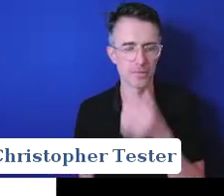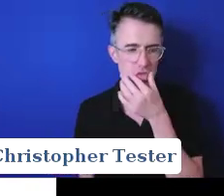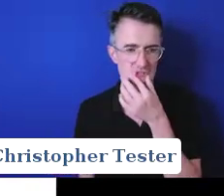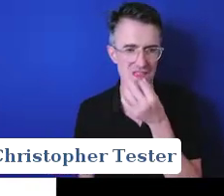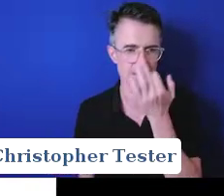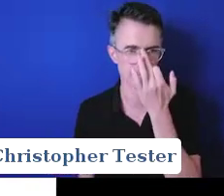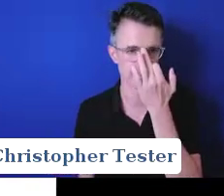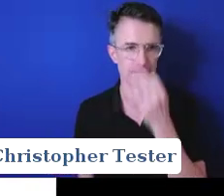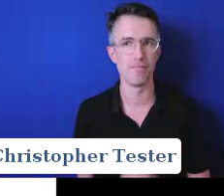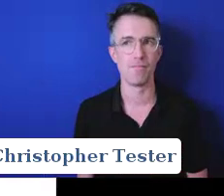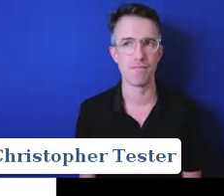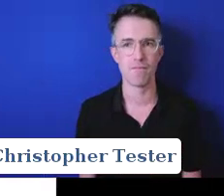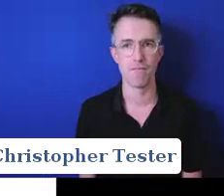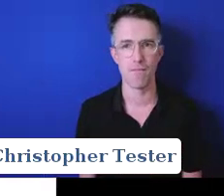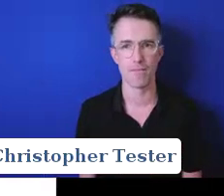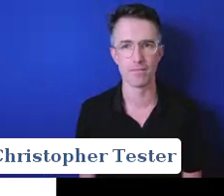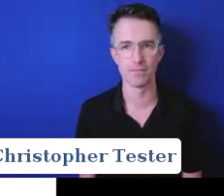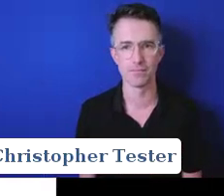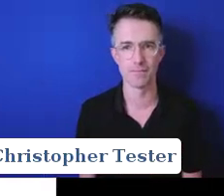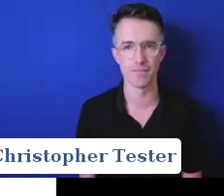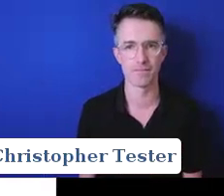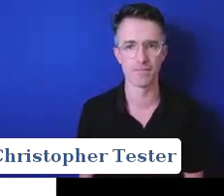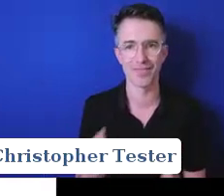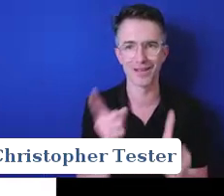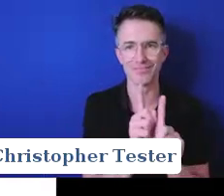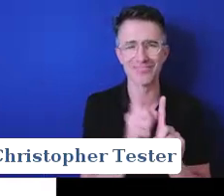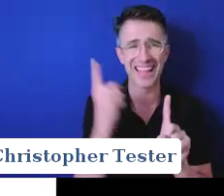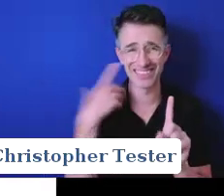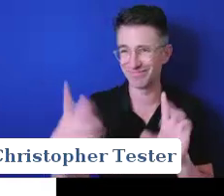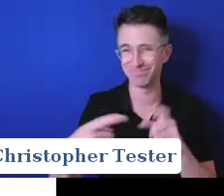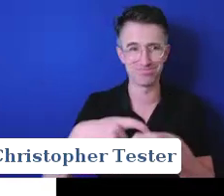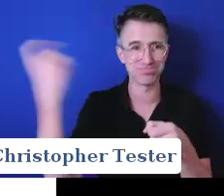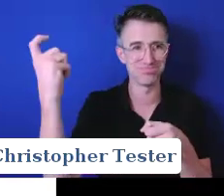I think we have lost you, if you can hear us.